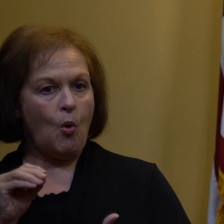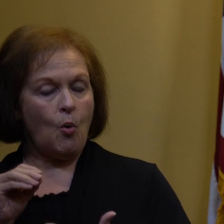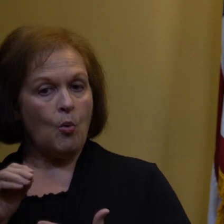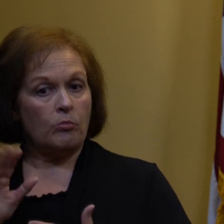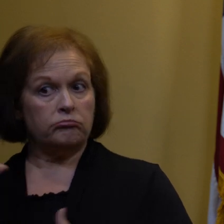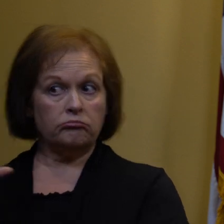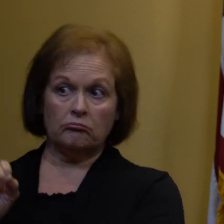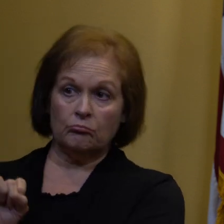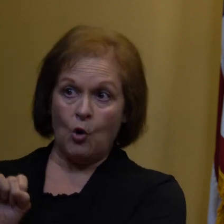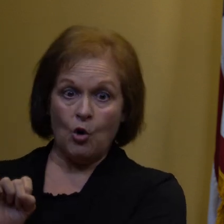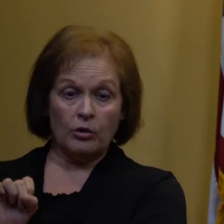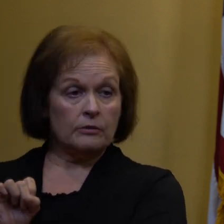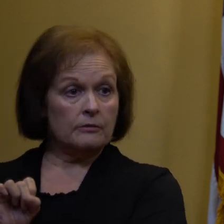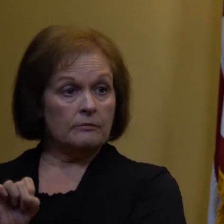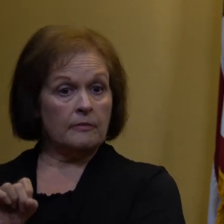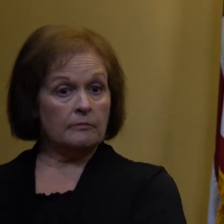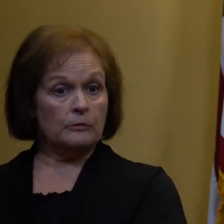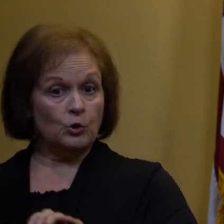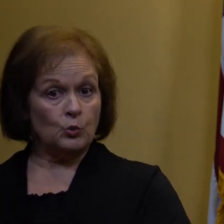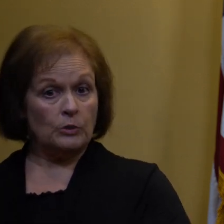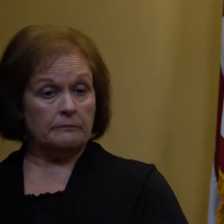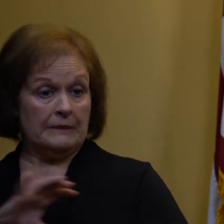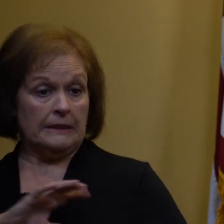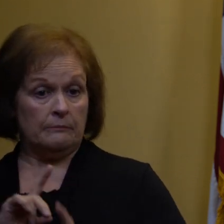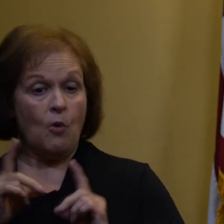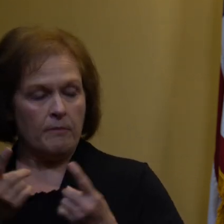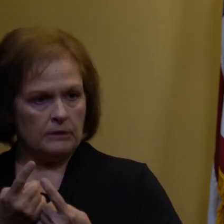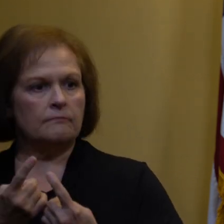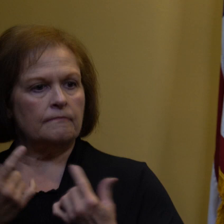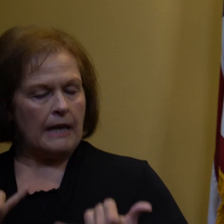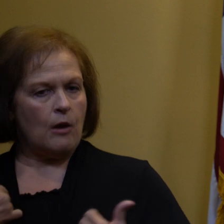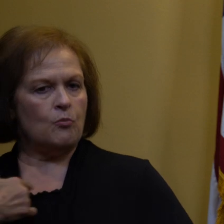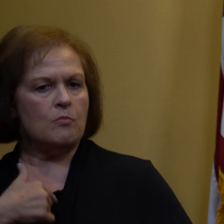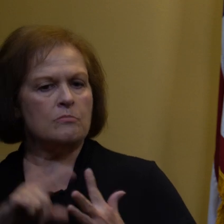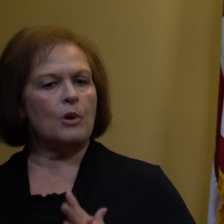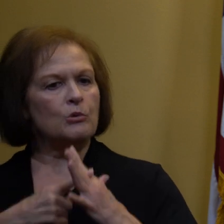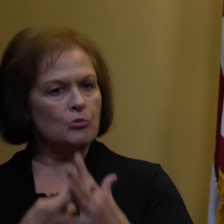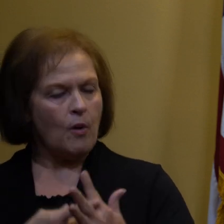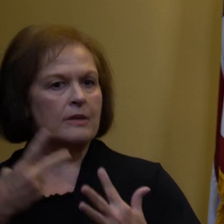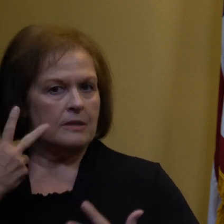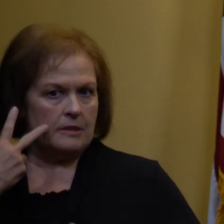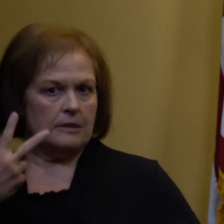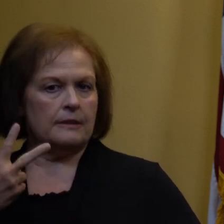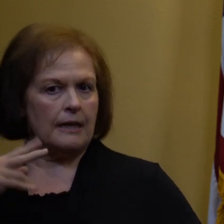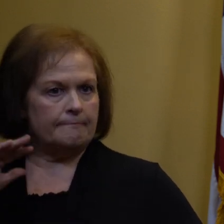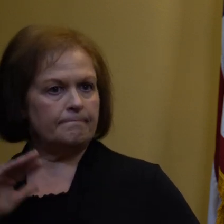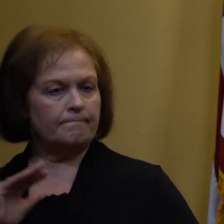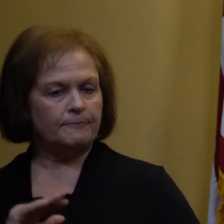strategies initiated by the New Orleans Police Department, we're just really starting to see them bear